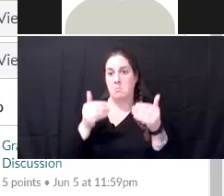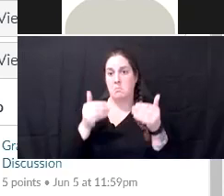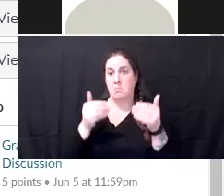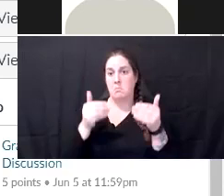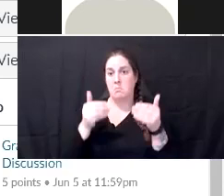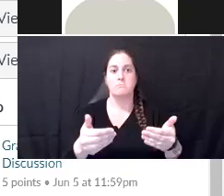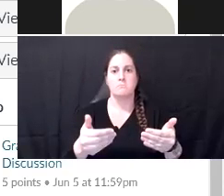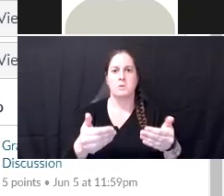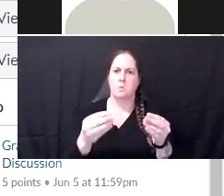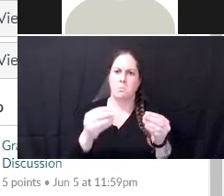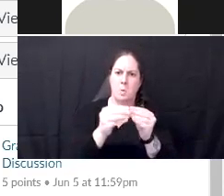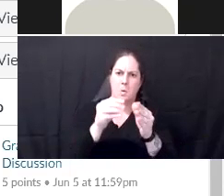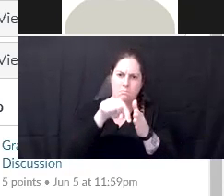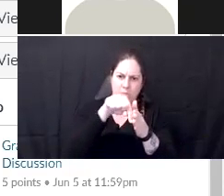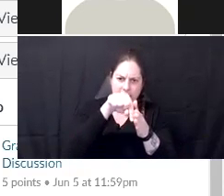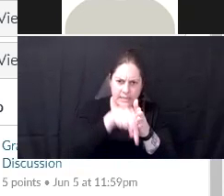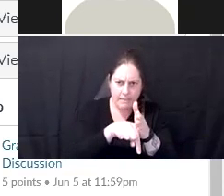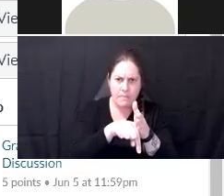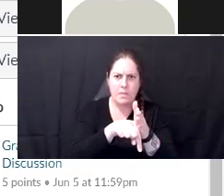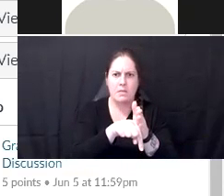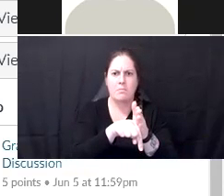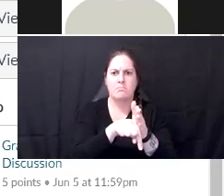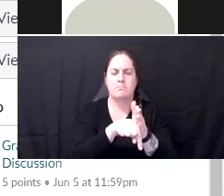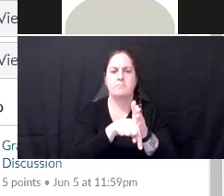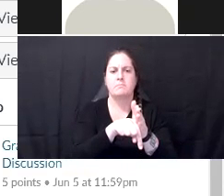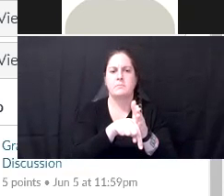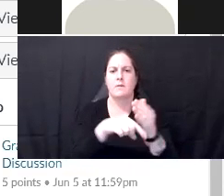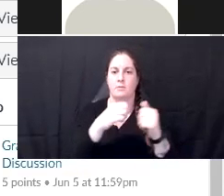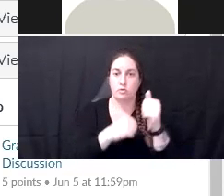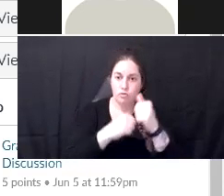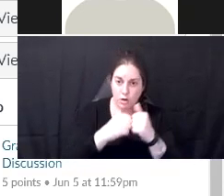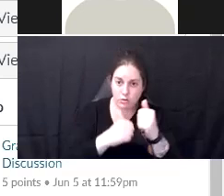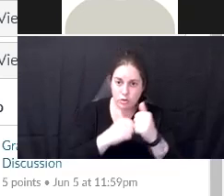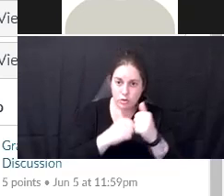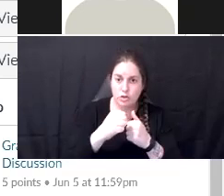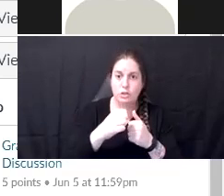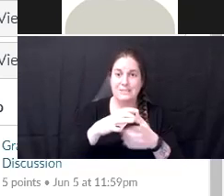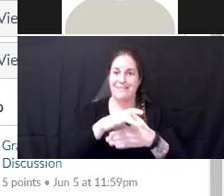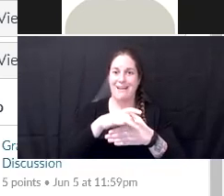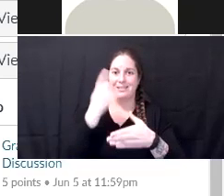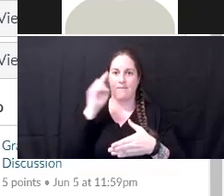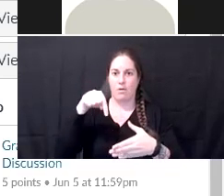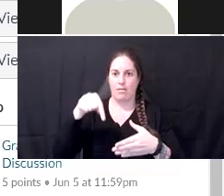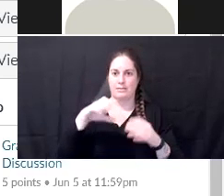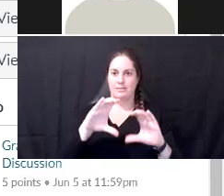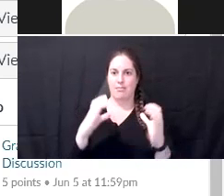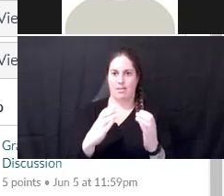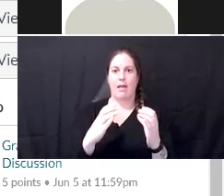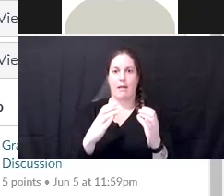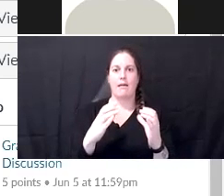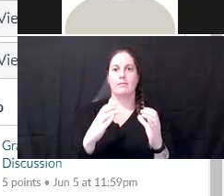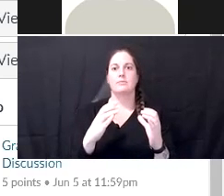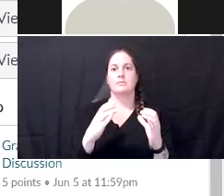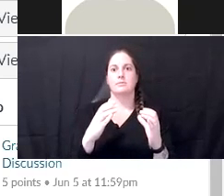a more in-depth look at the structure and content of our course so that we're all